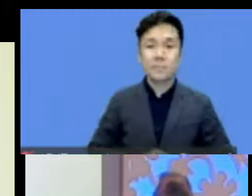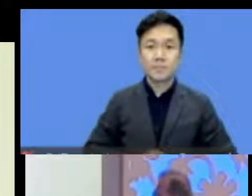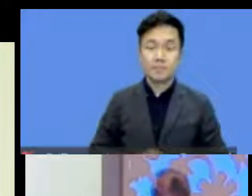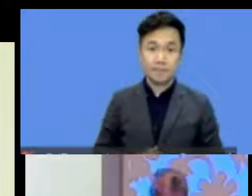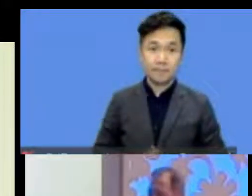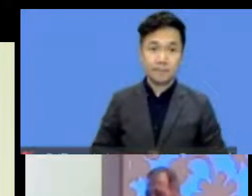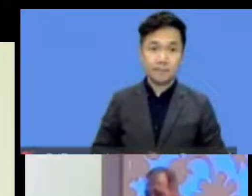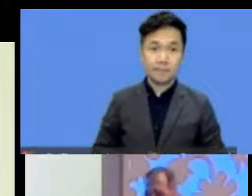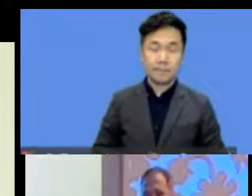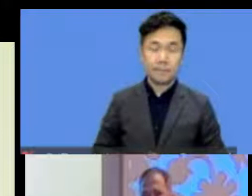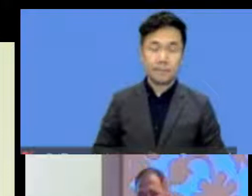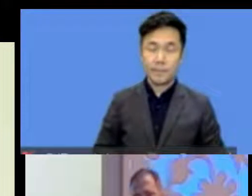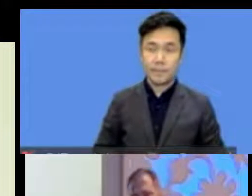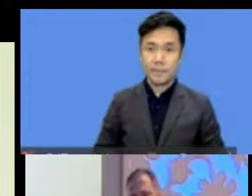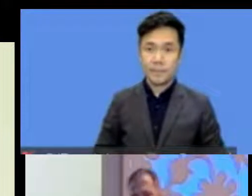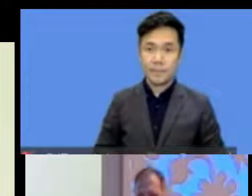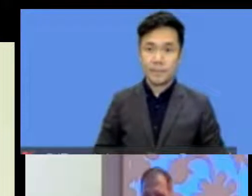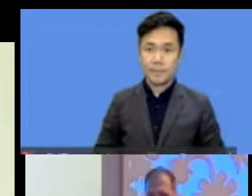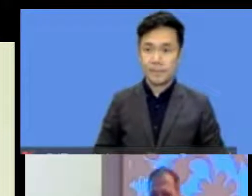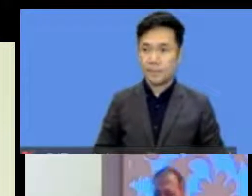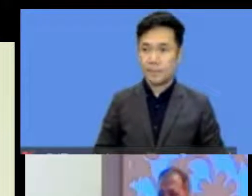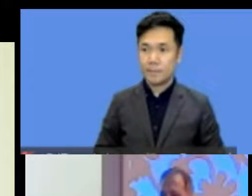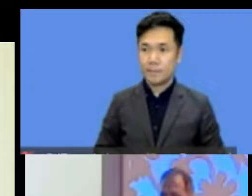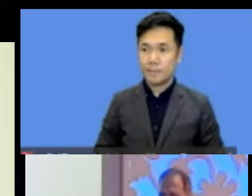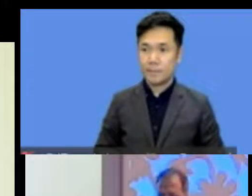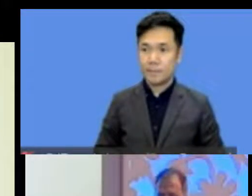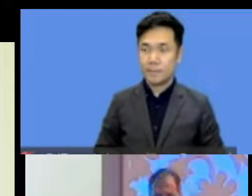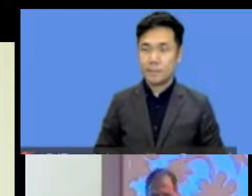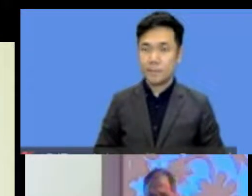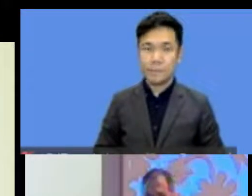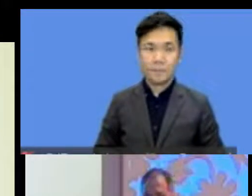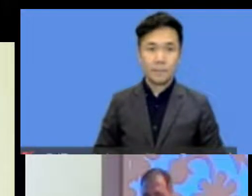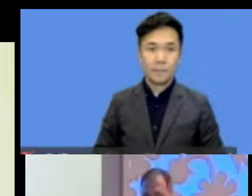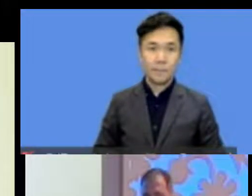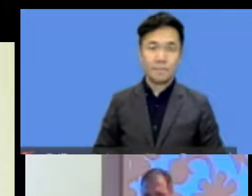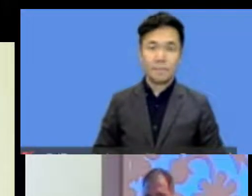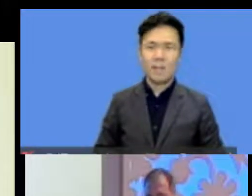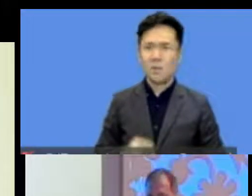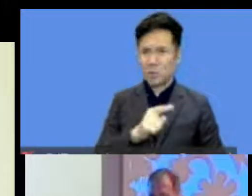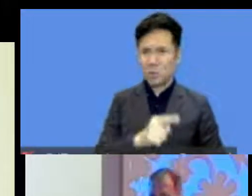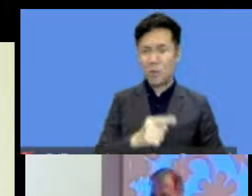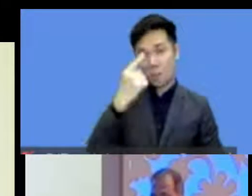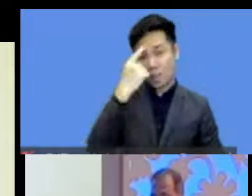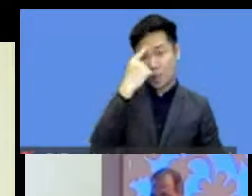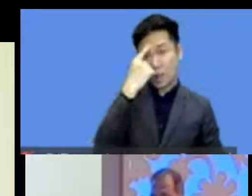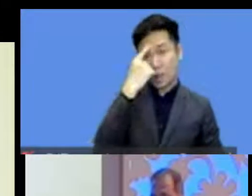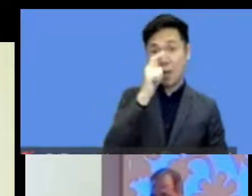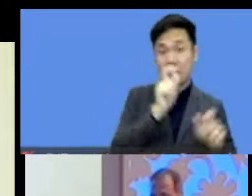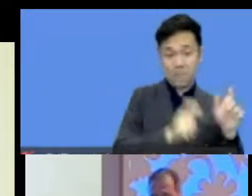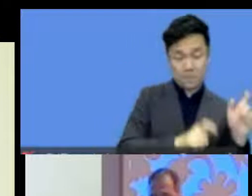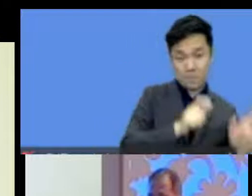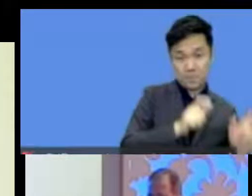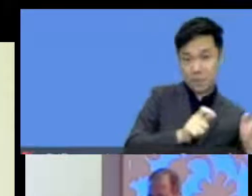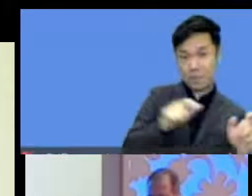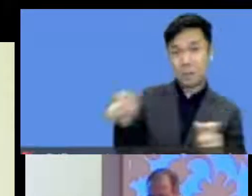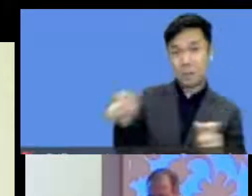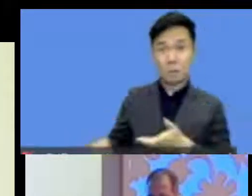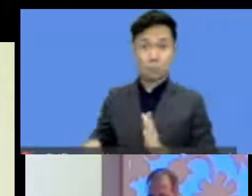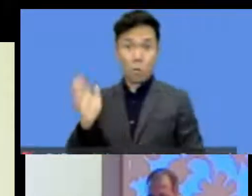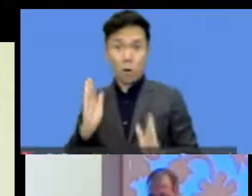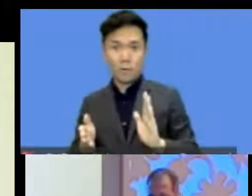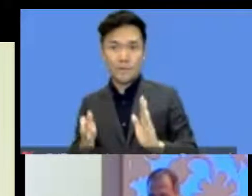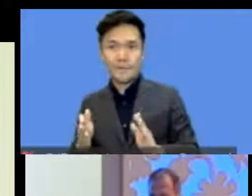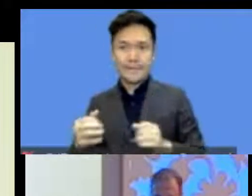You know, there has always been a tug of war between human workforce and automation for